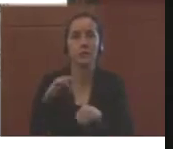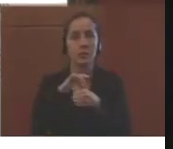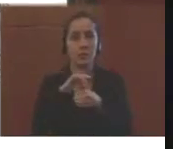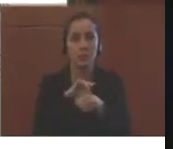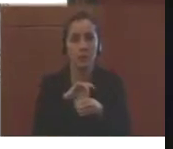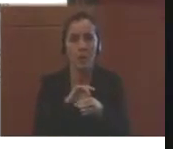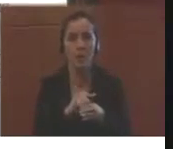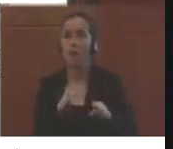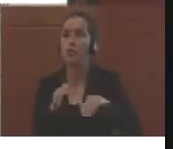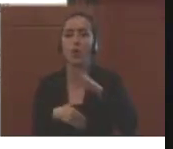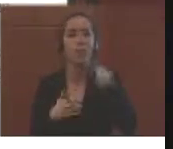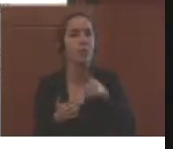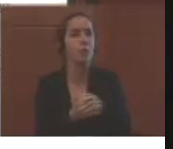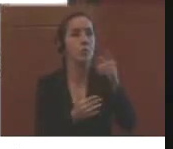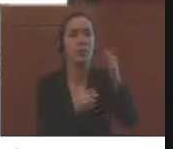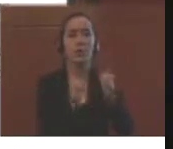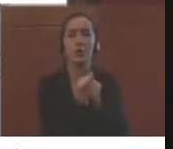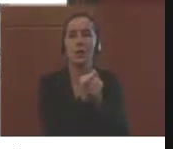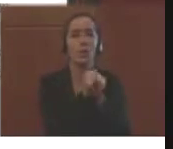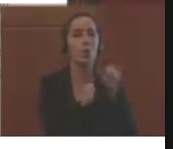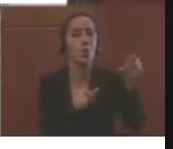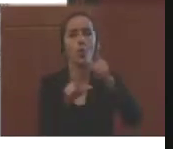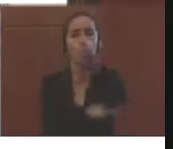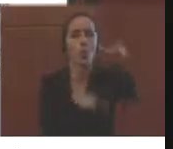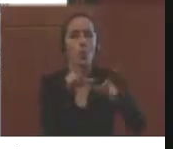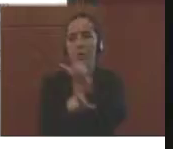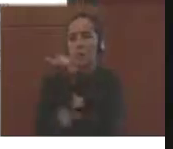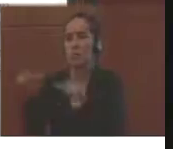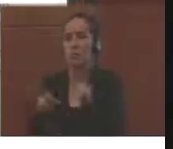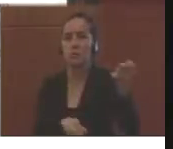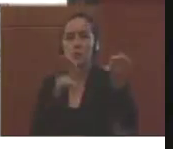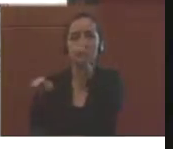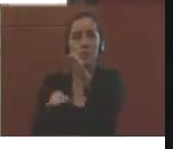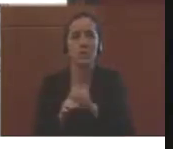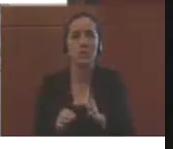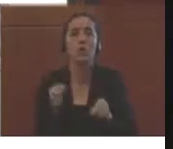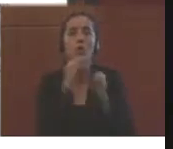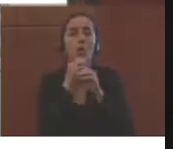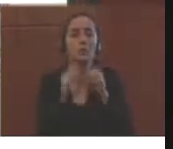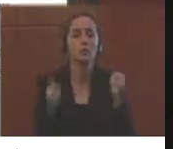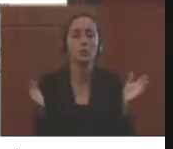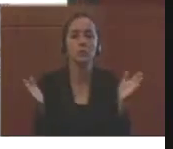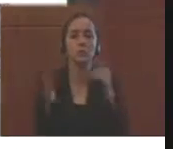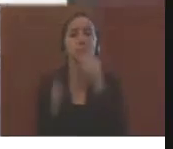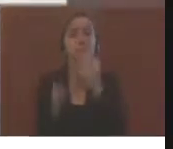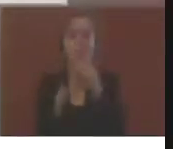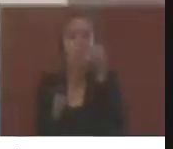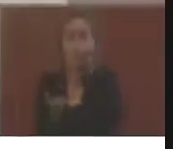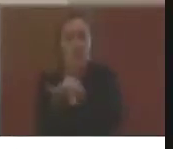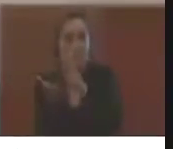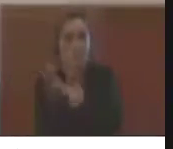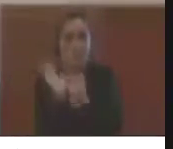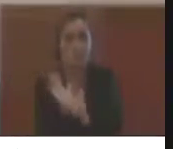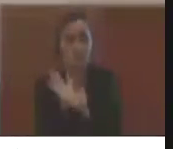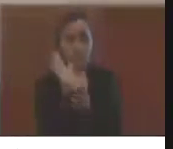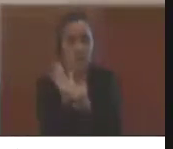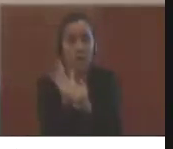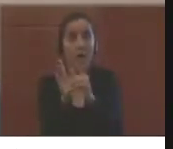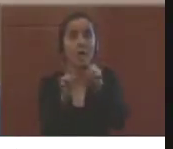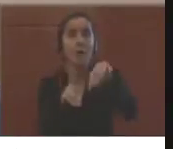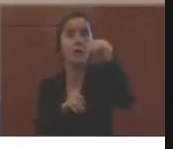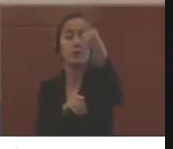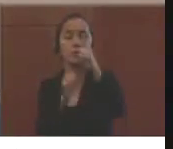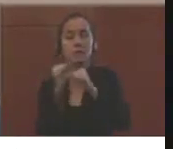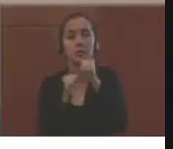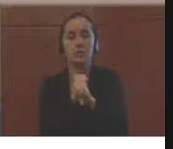and sectoral levels and suggest the necessary adjustments of the post-2015 framework